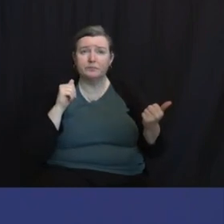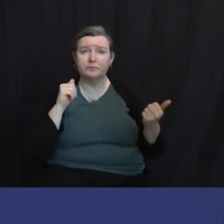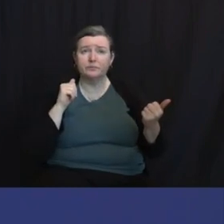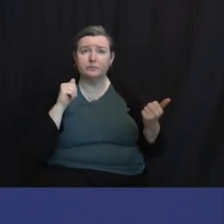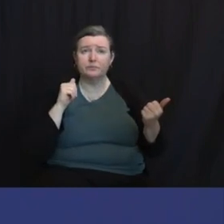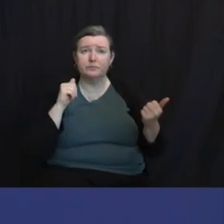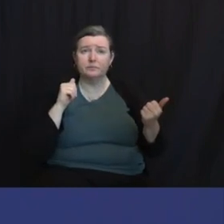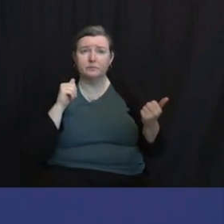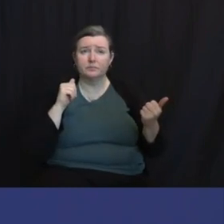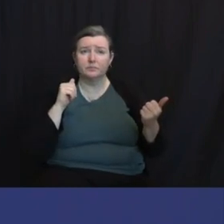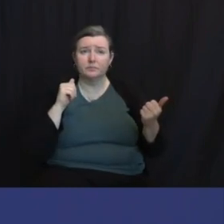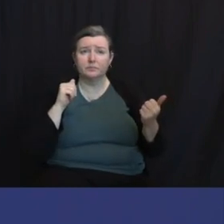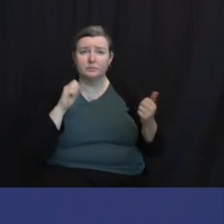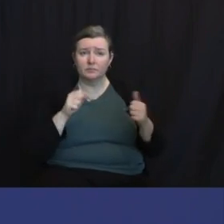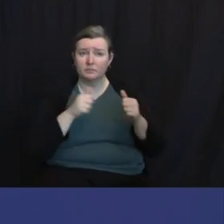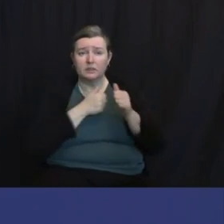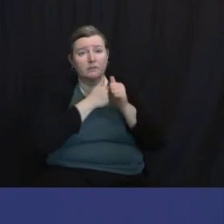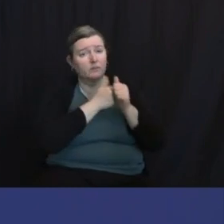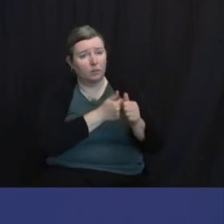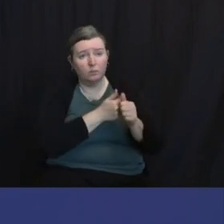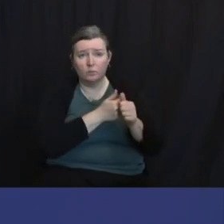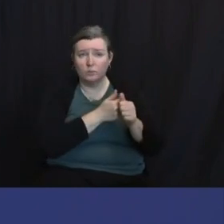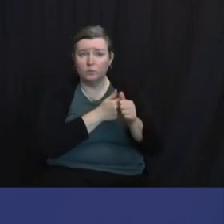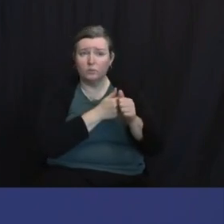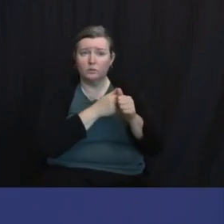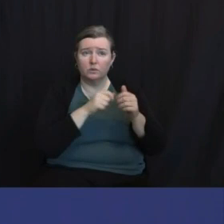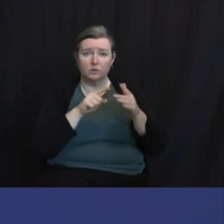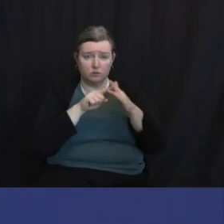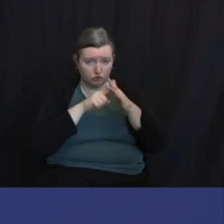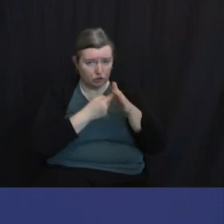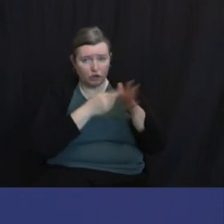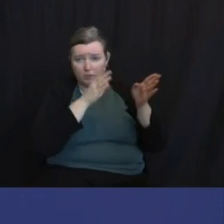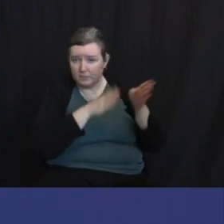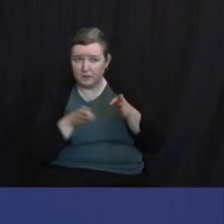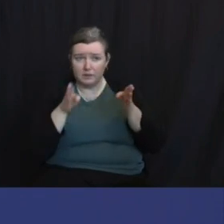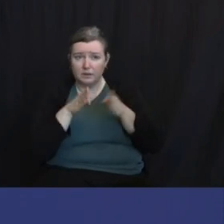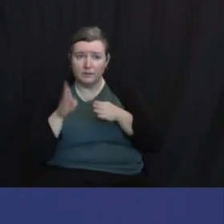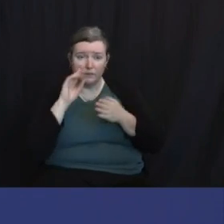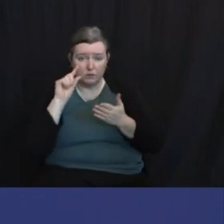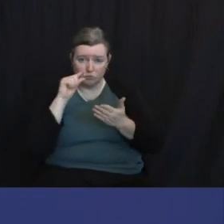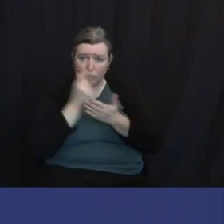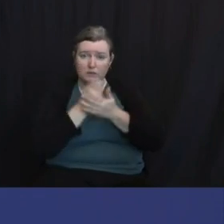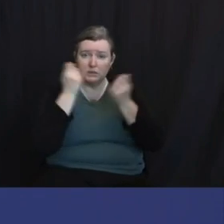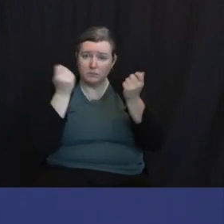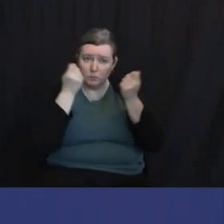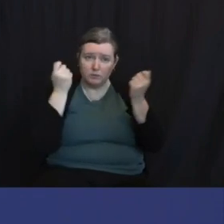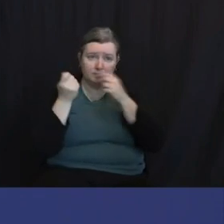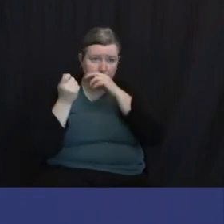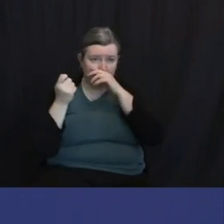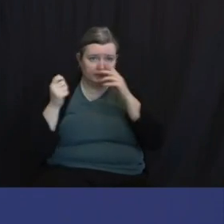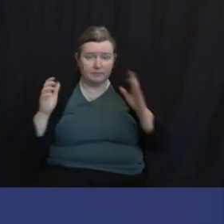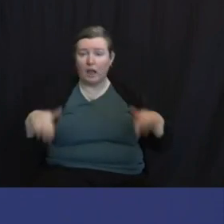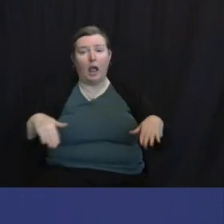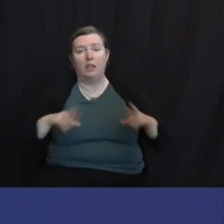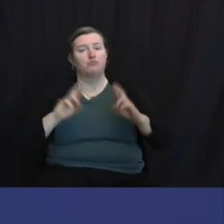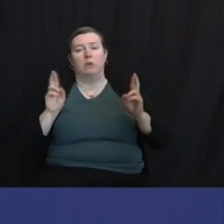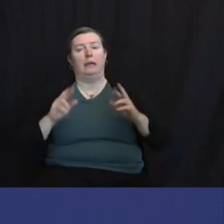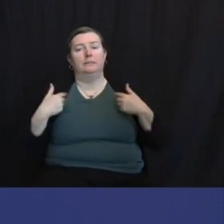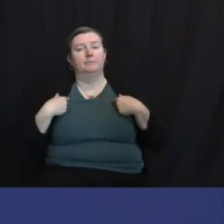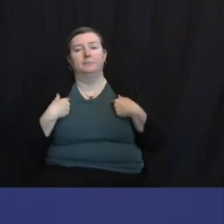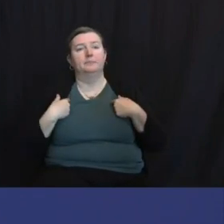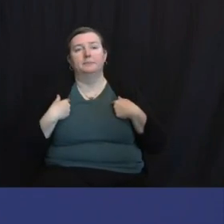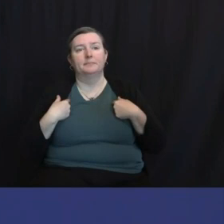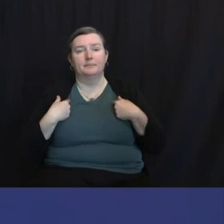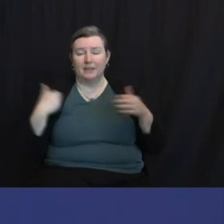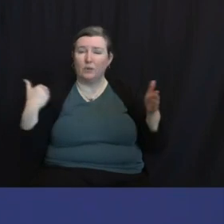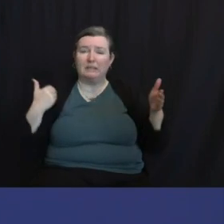Judy would be in violent agreement, something that comes close to a normal graduation, but we're not there yet. But that's something I think you can expect that we'll